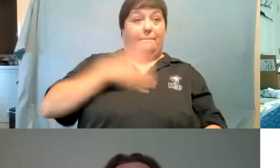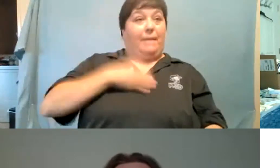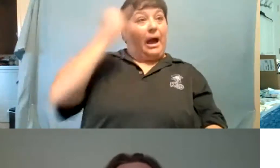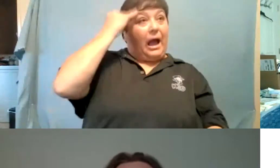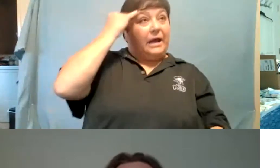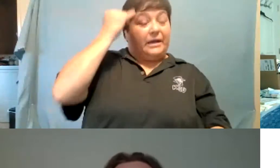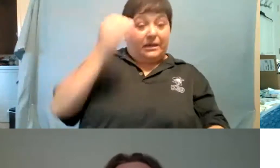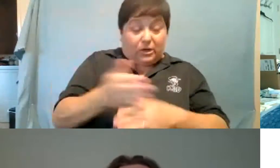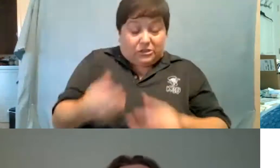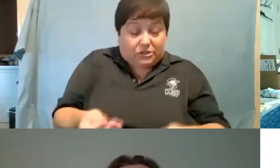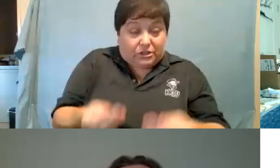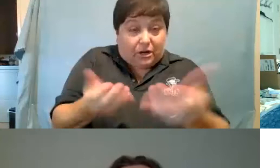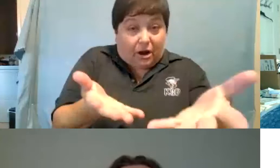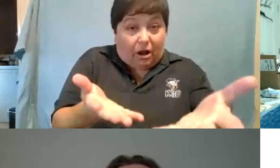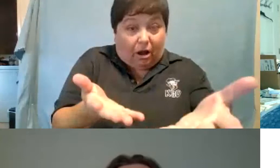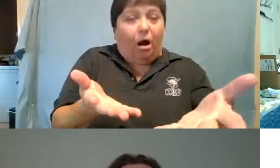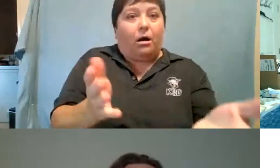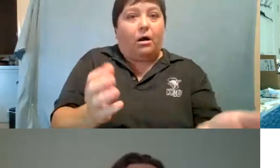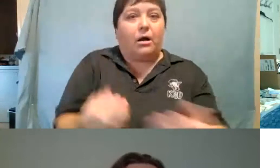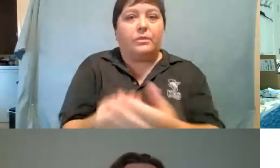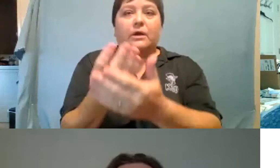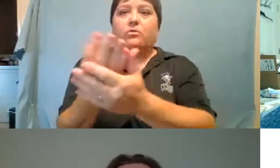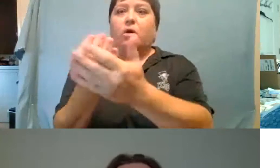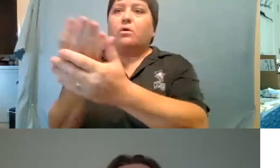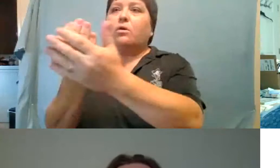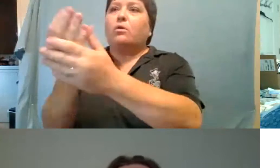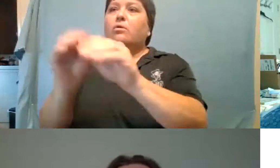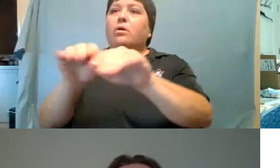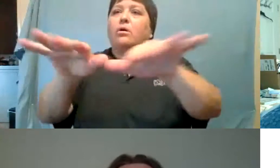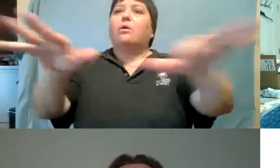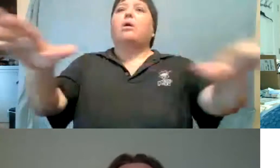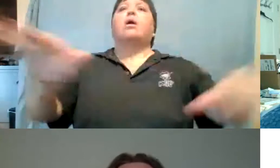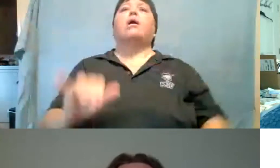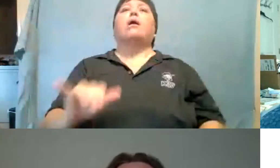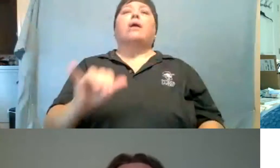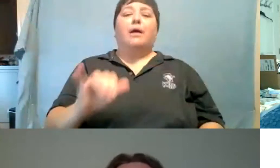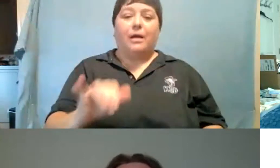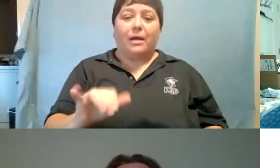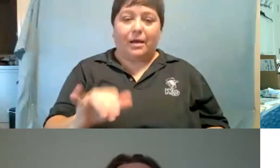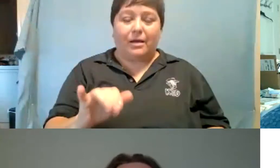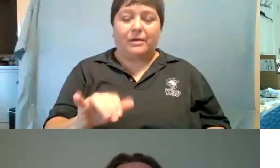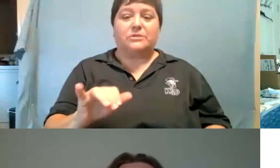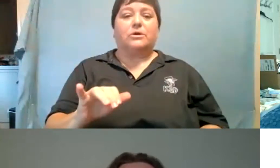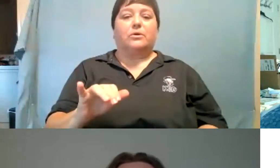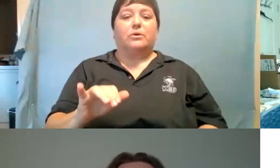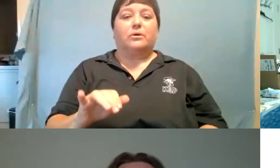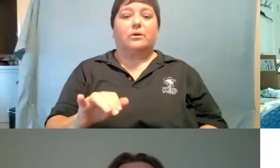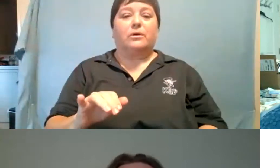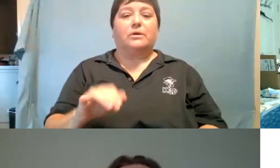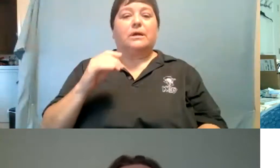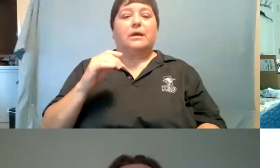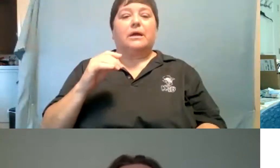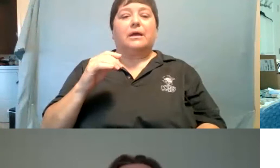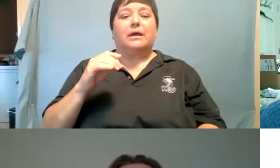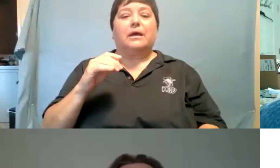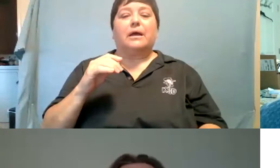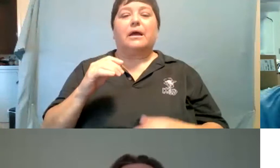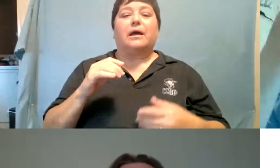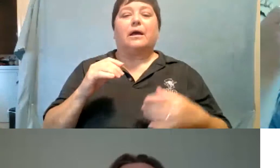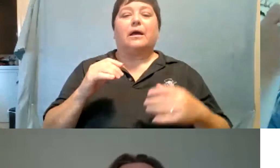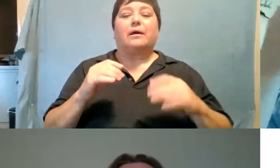like effect. I've seen them kind of grow throughout the state, and kind of the stigma of CTE gone down, and just